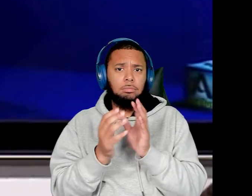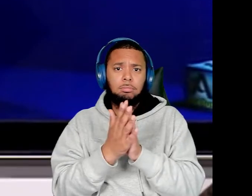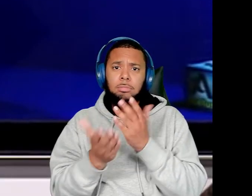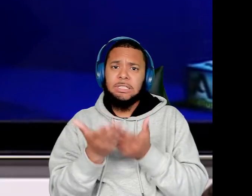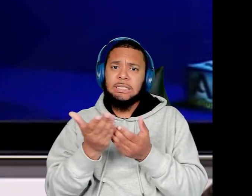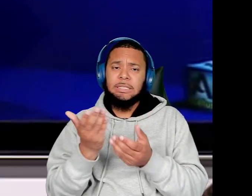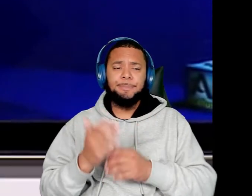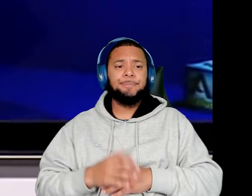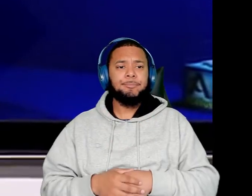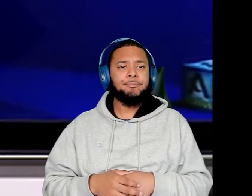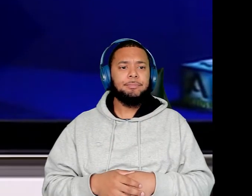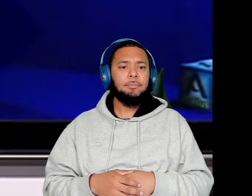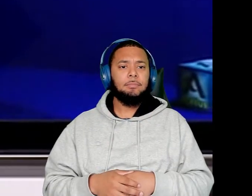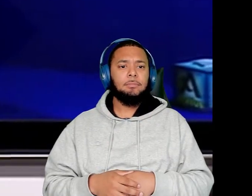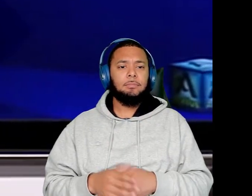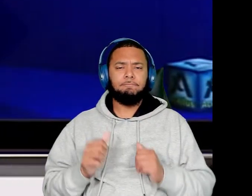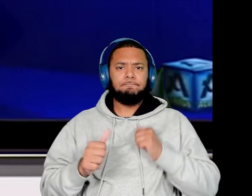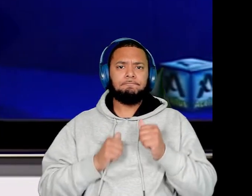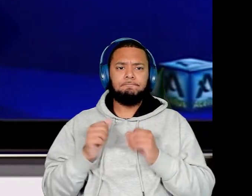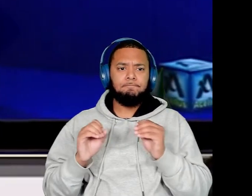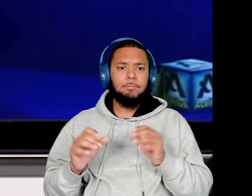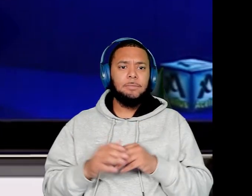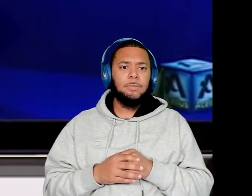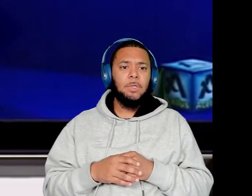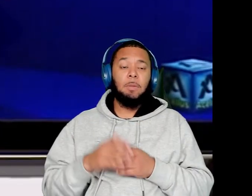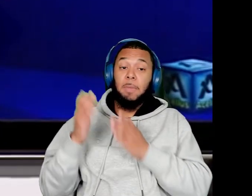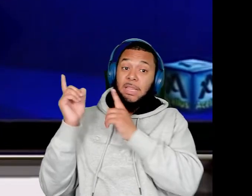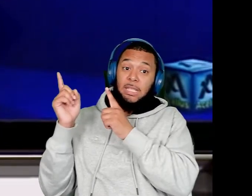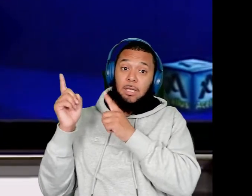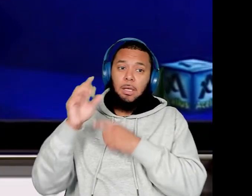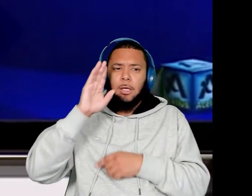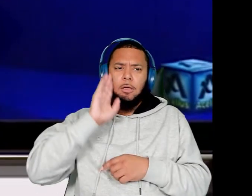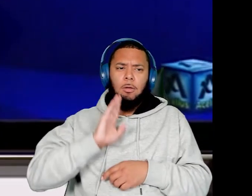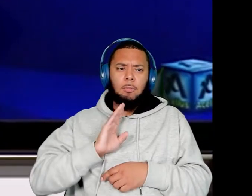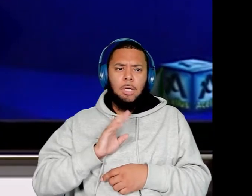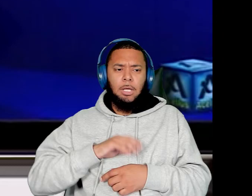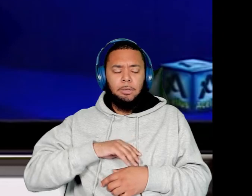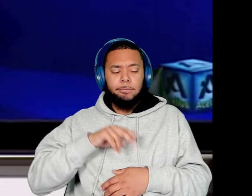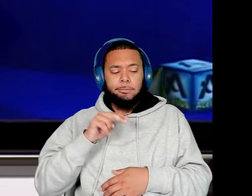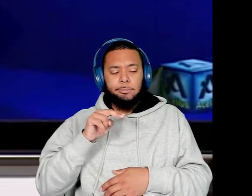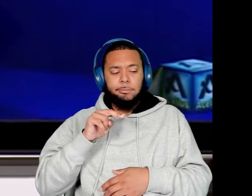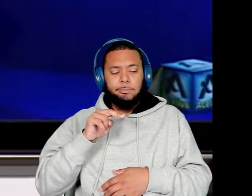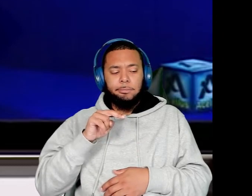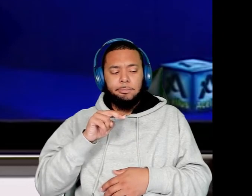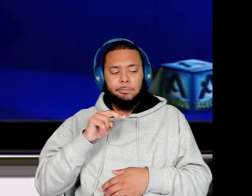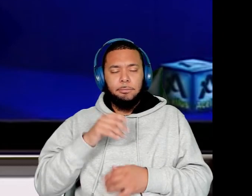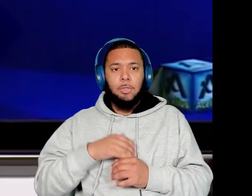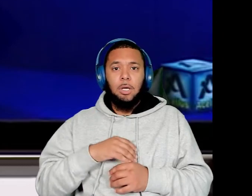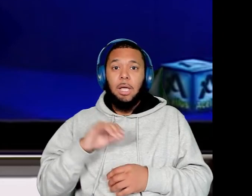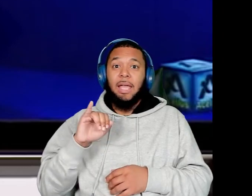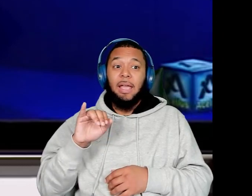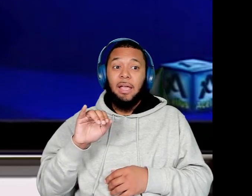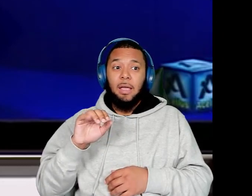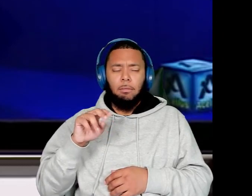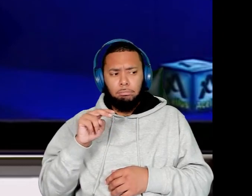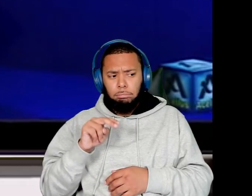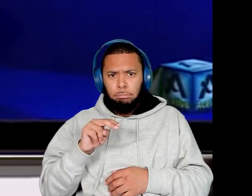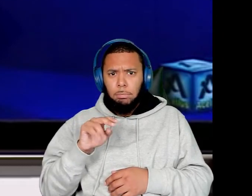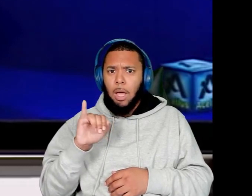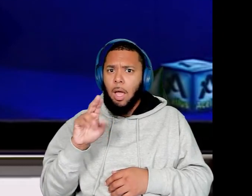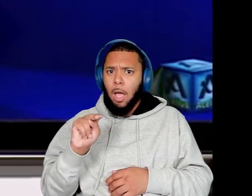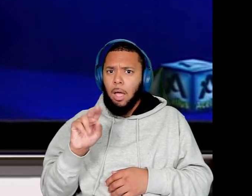What about this one? Brown glared at me in unaffected surprise. For as much as a moment he was